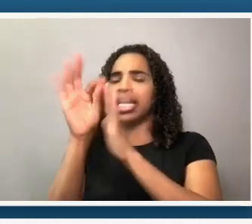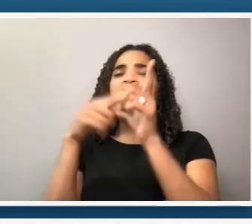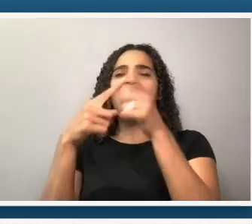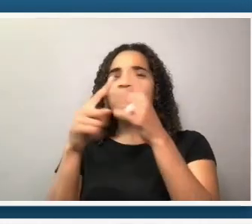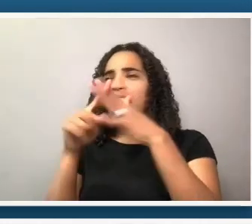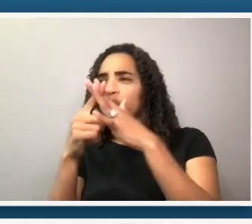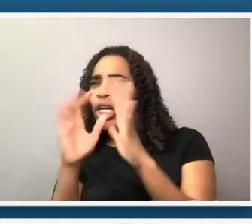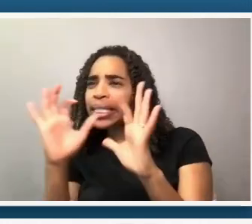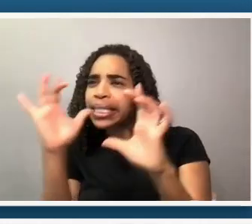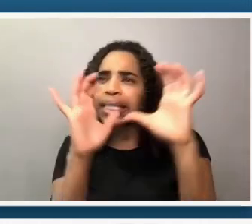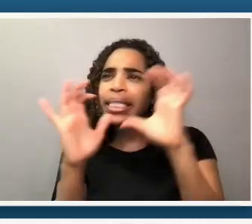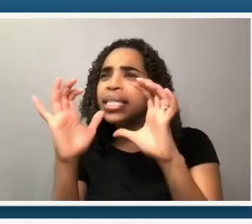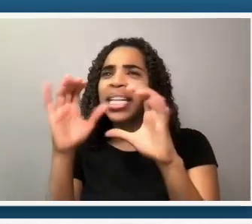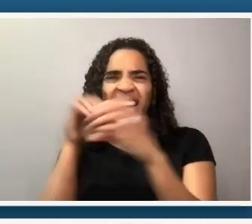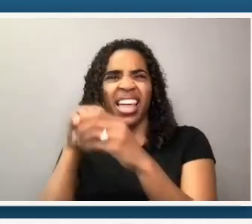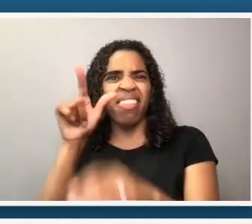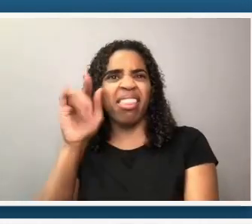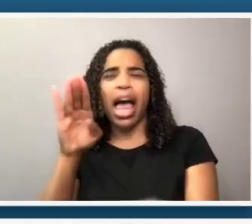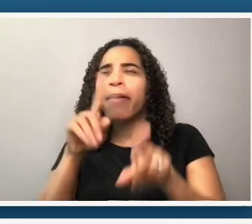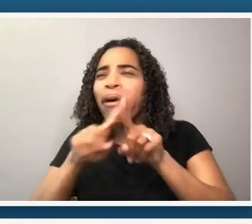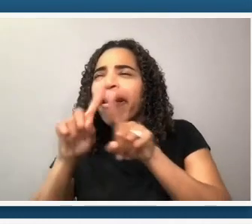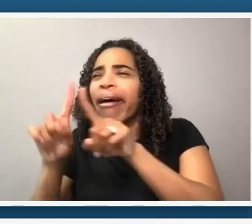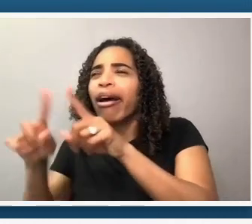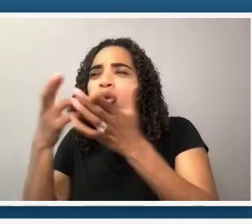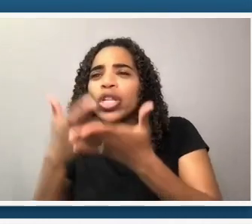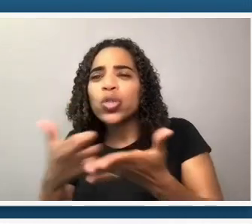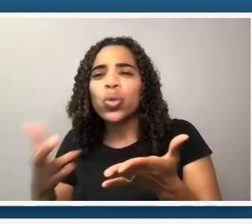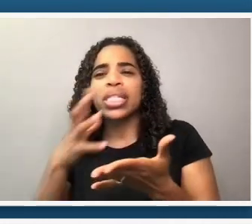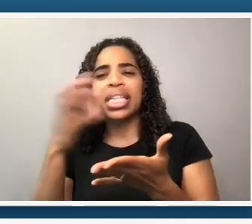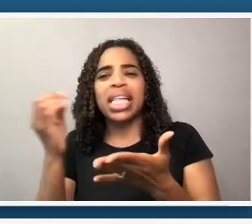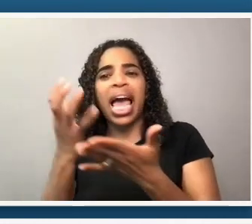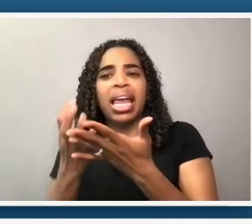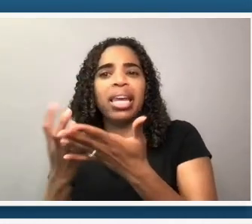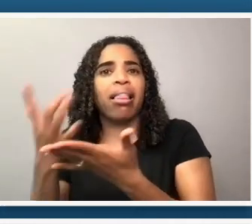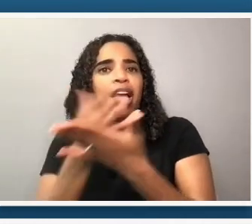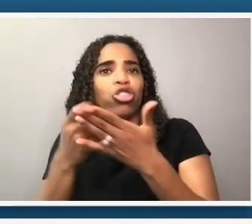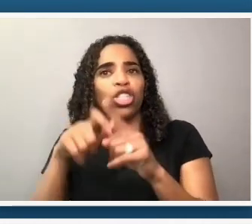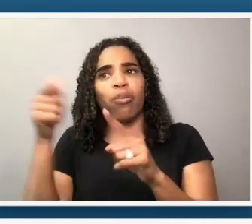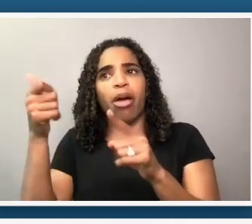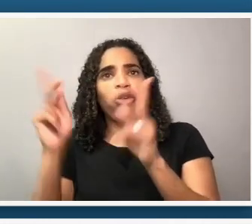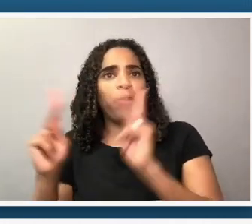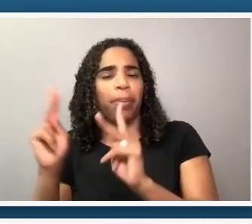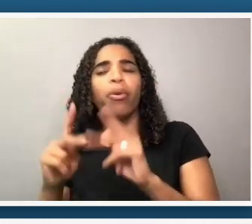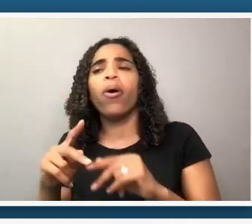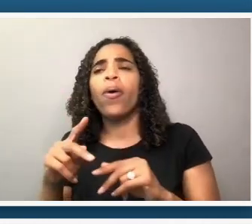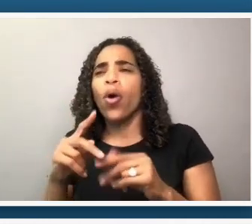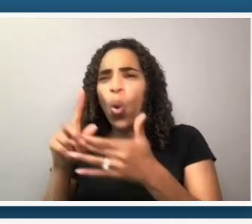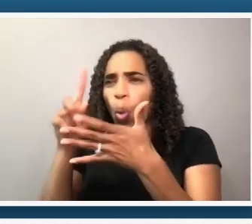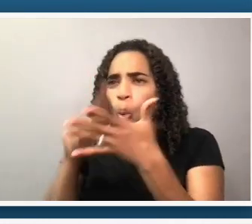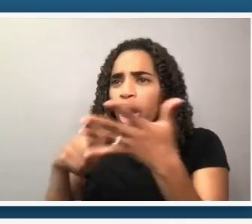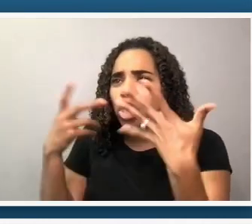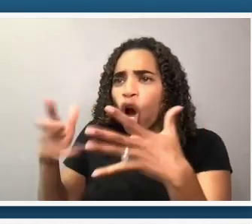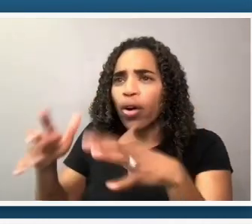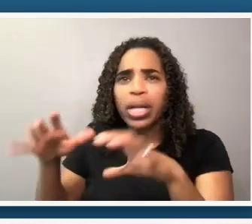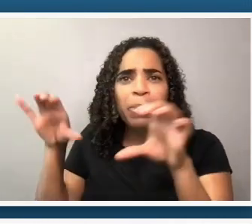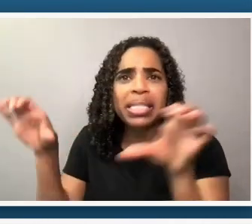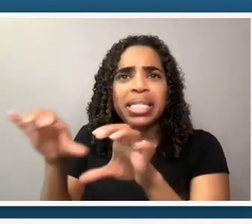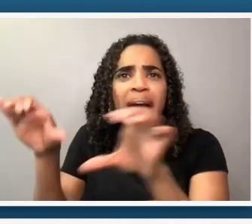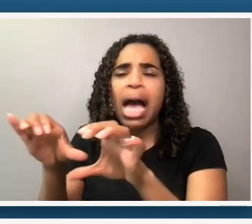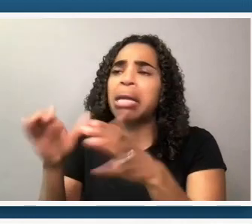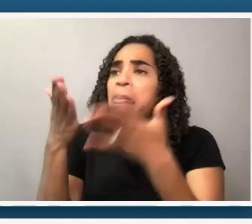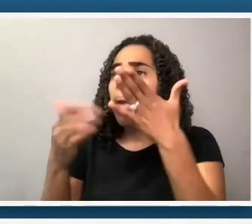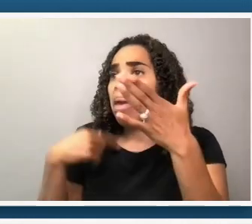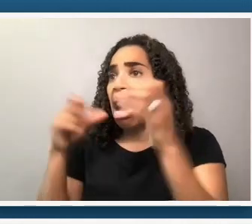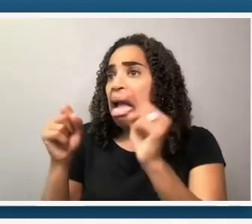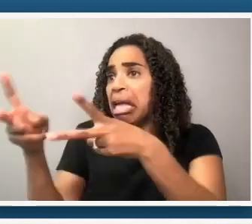lab at resources and at collections that others have made to see what's out there and to see what I might want to bring